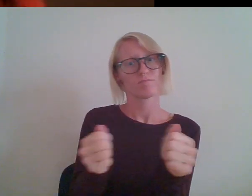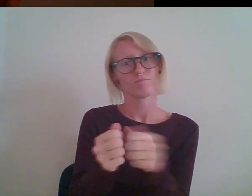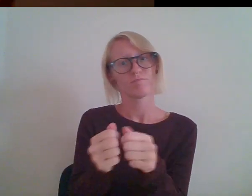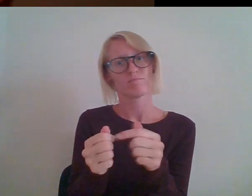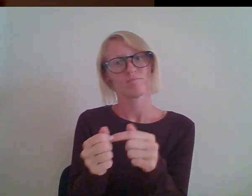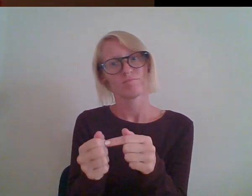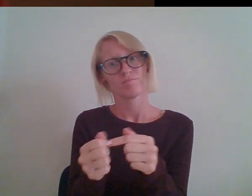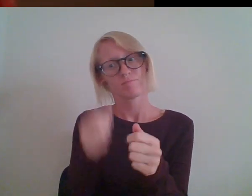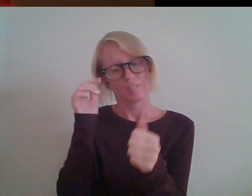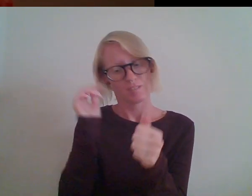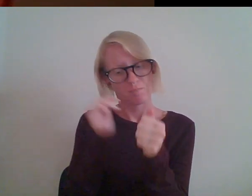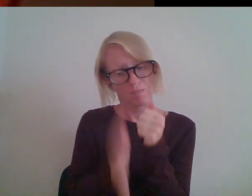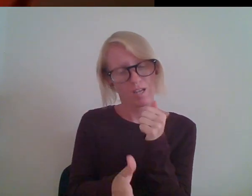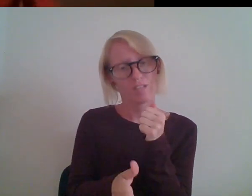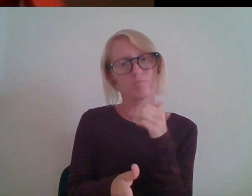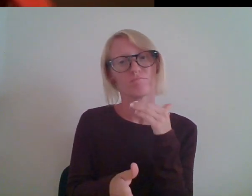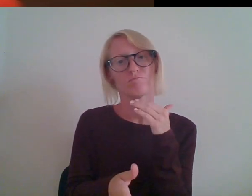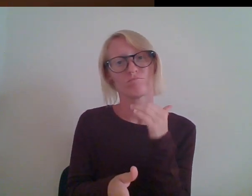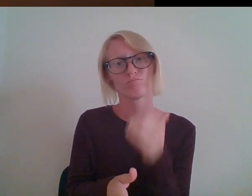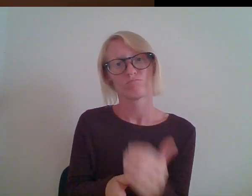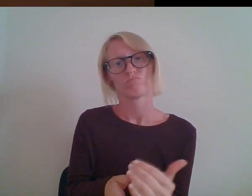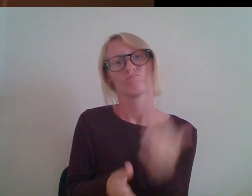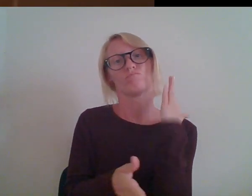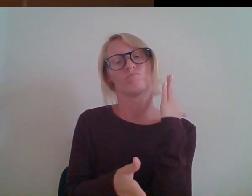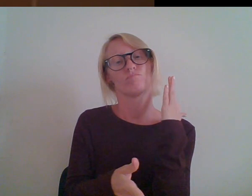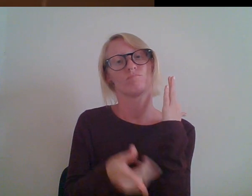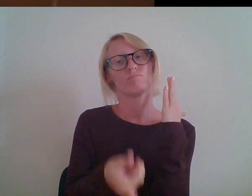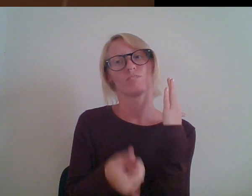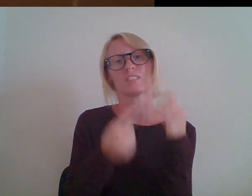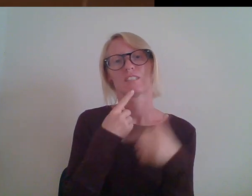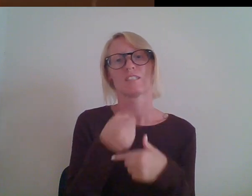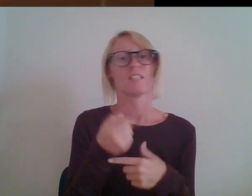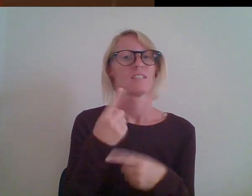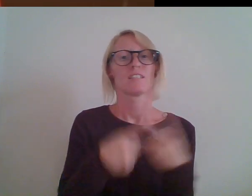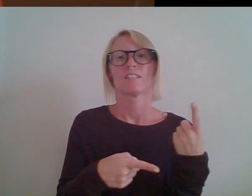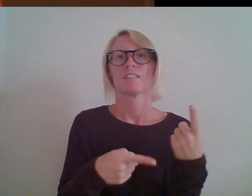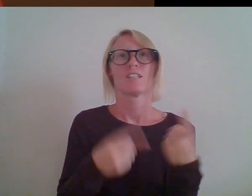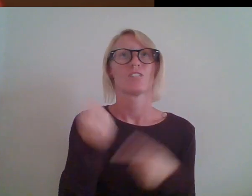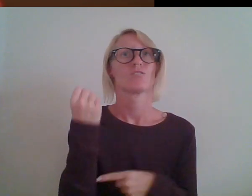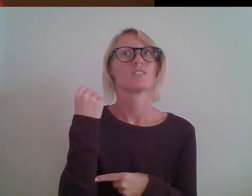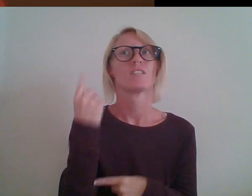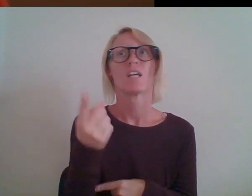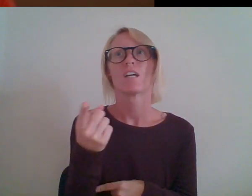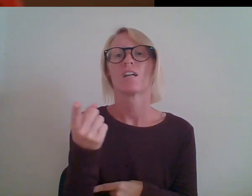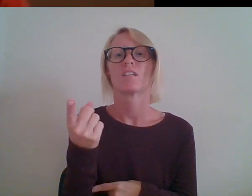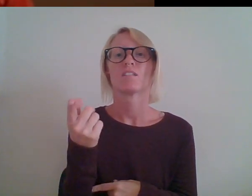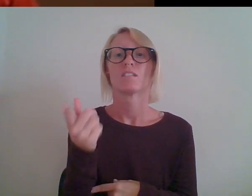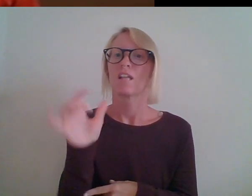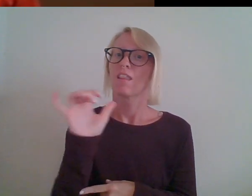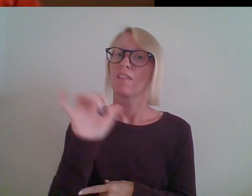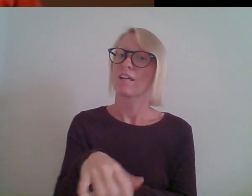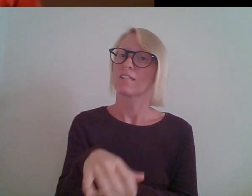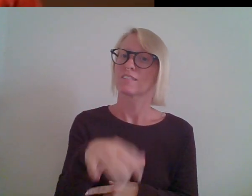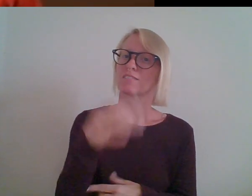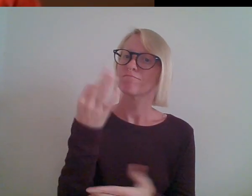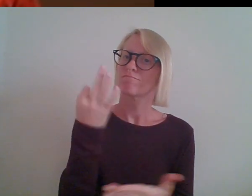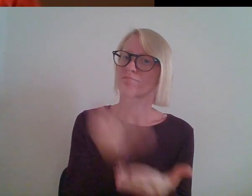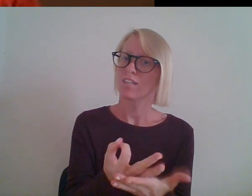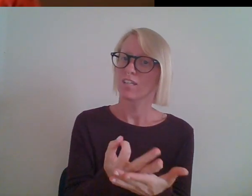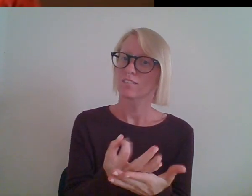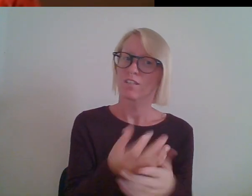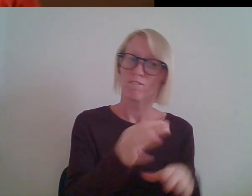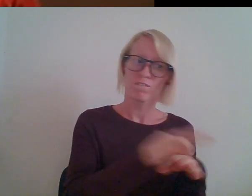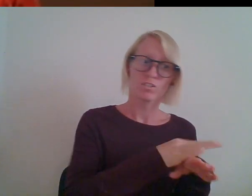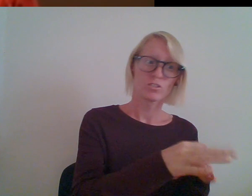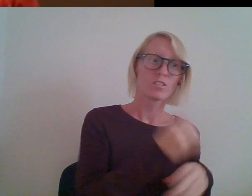lungs, the other one's coming back from the lungs. And she said, I can't keep it straight. Now, that's a factoid. She understood the function